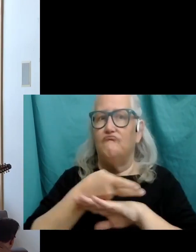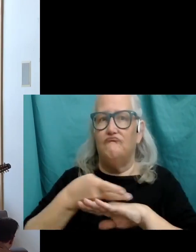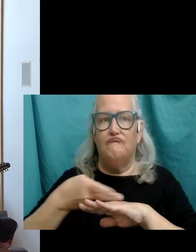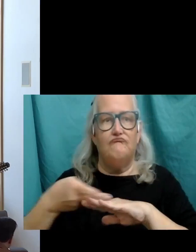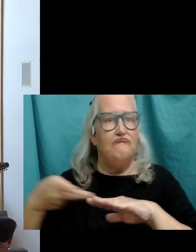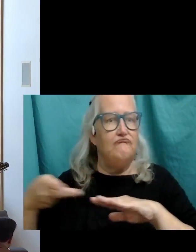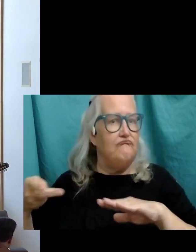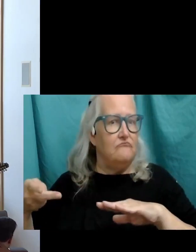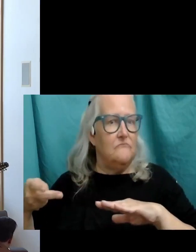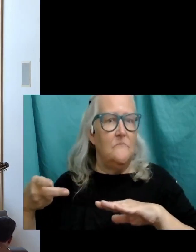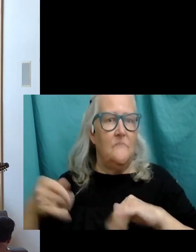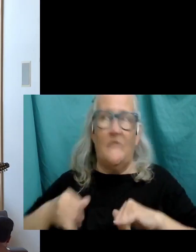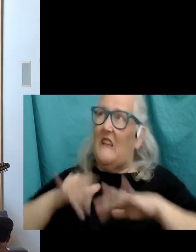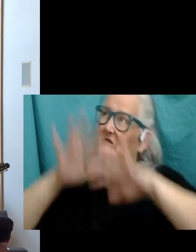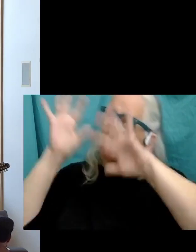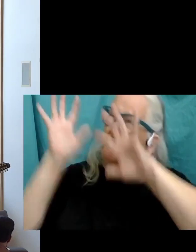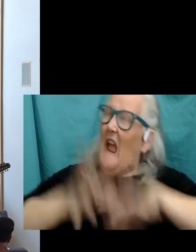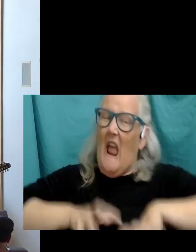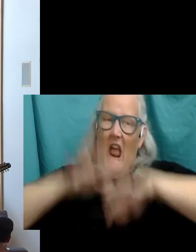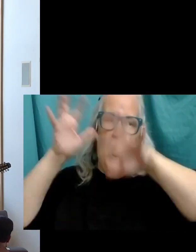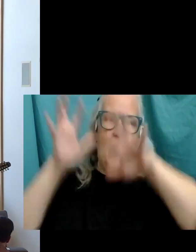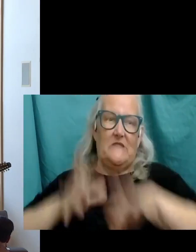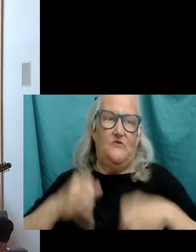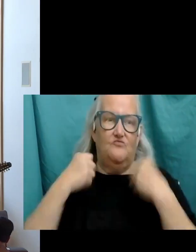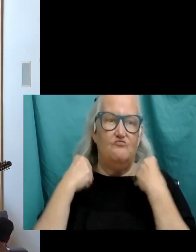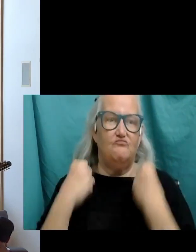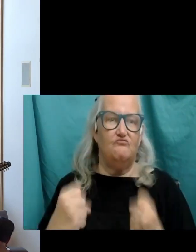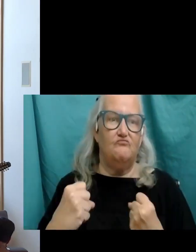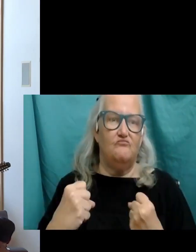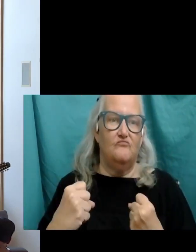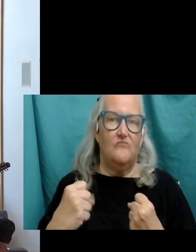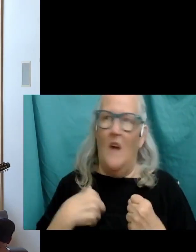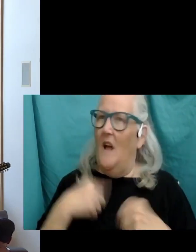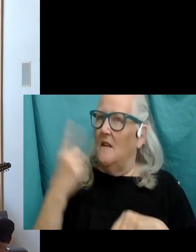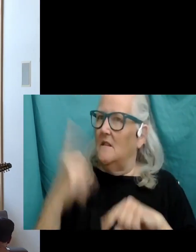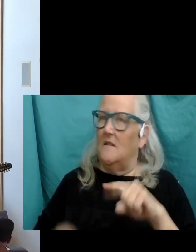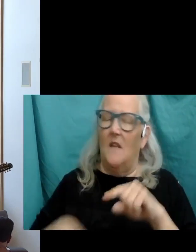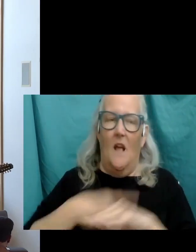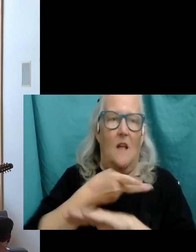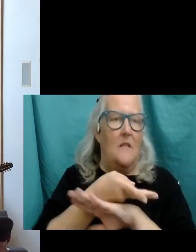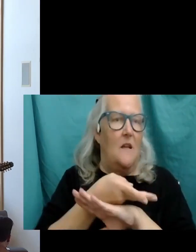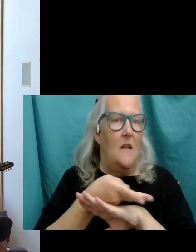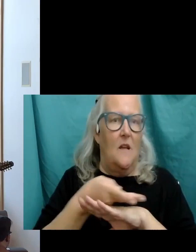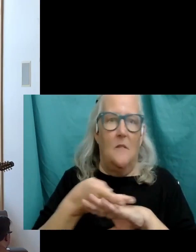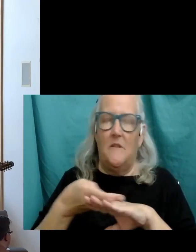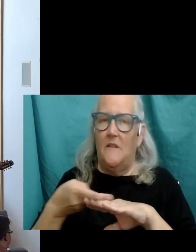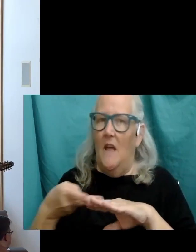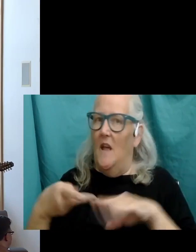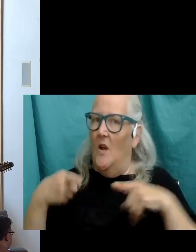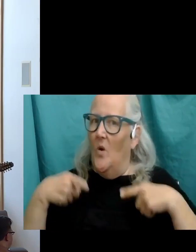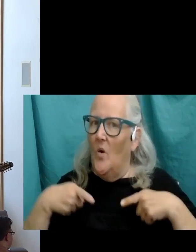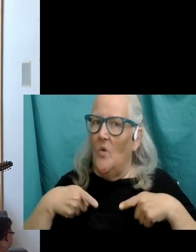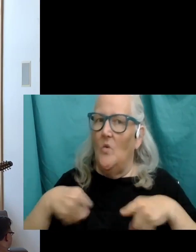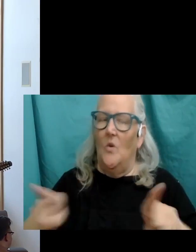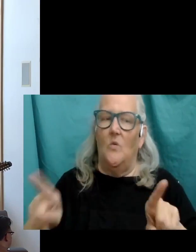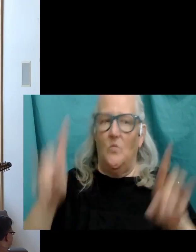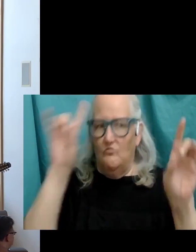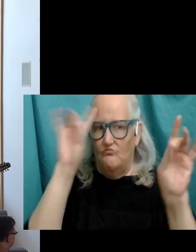rain a-raging. I will not lie me down in such a